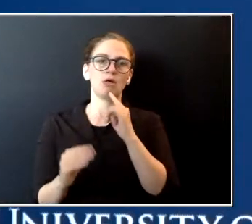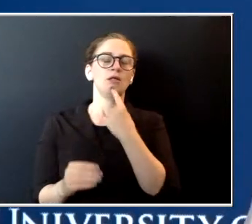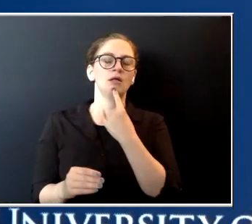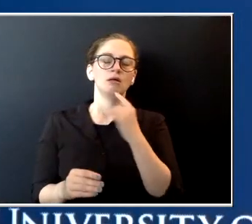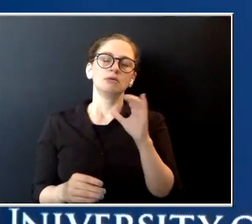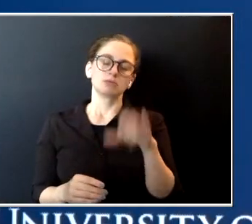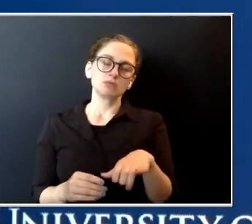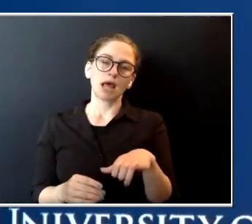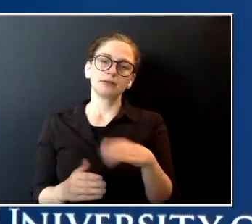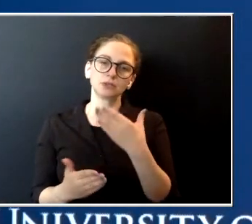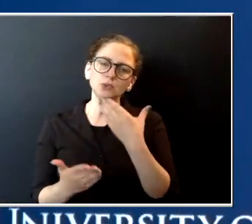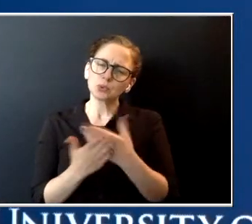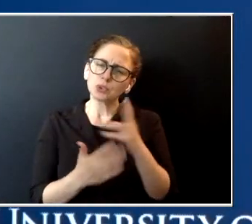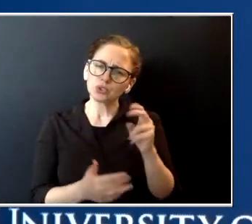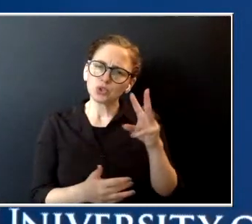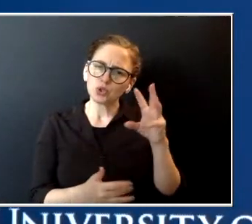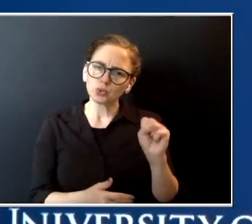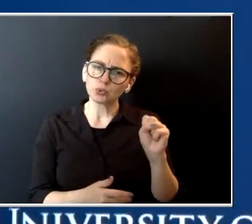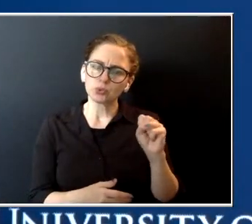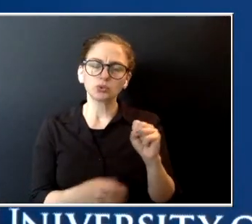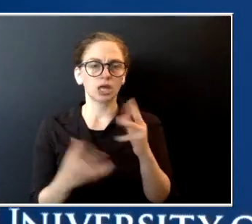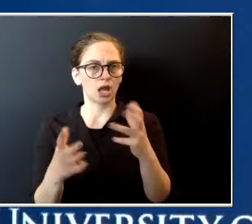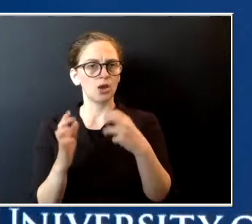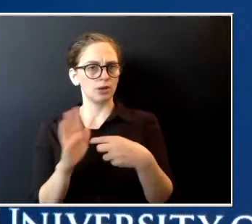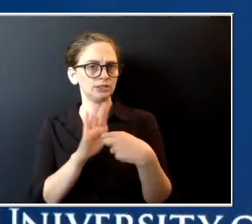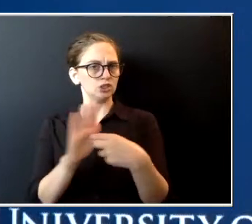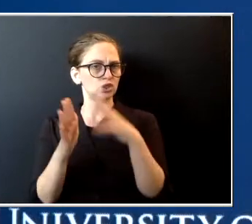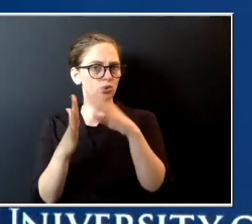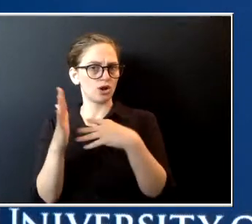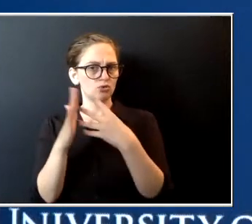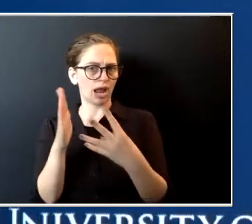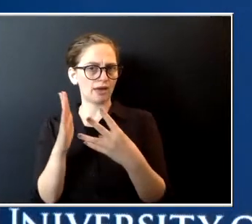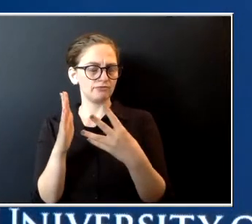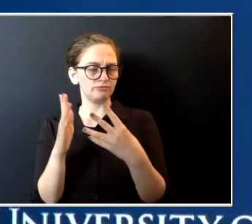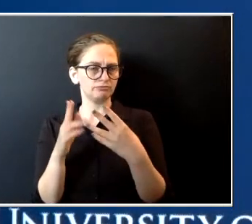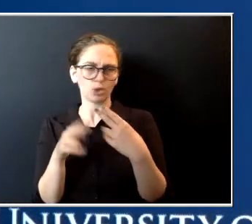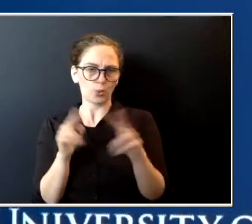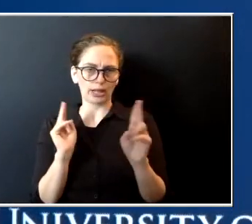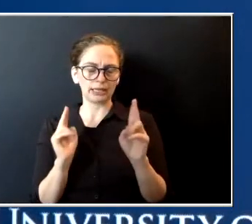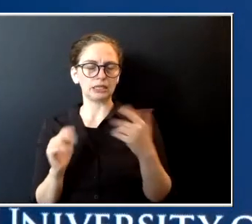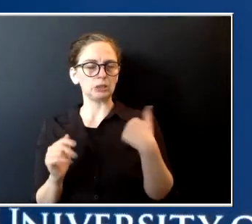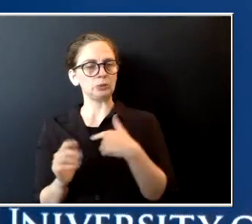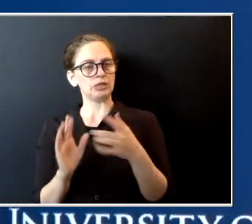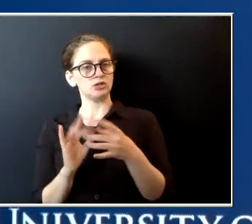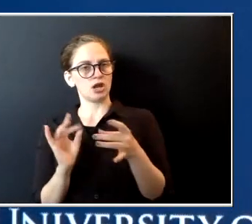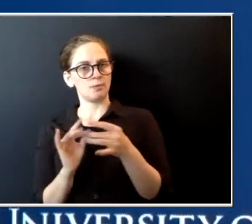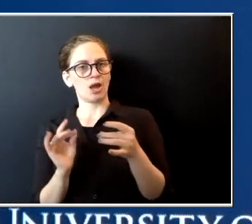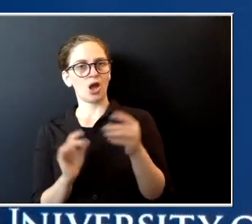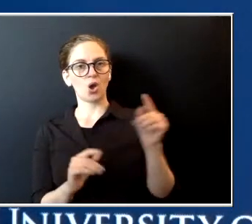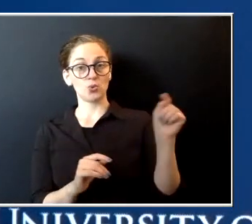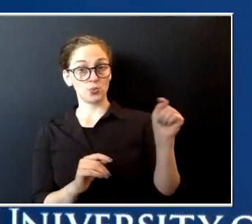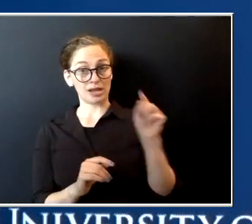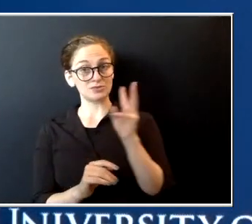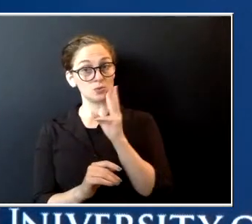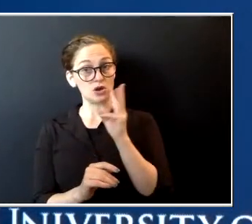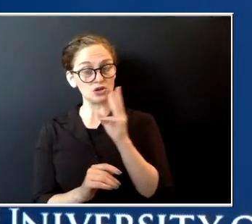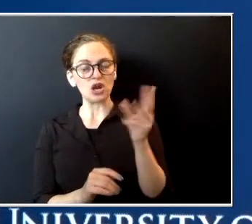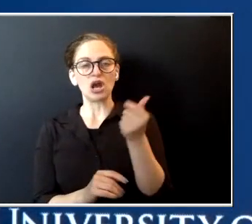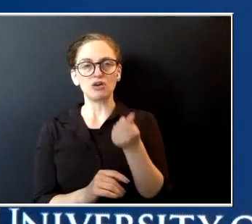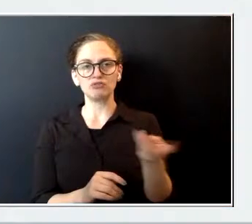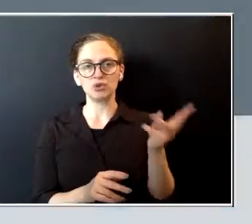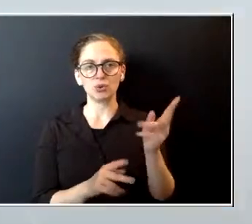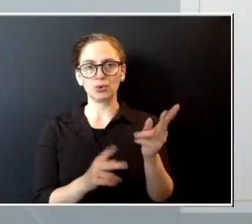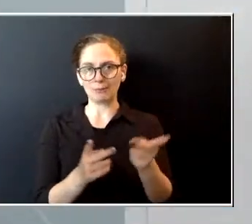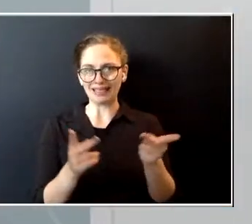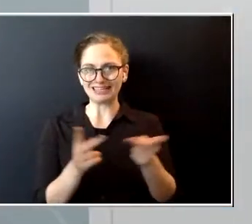news. I would like to just show a graph real quickly because we talk about wastewater. There are a few sites in the United States. Kansas has, I think,